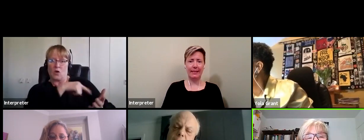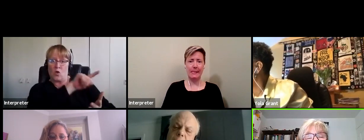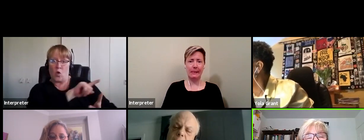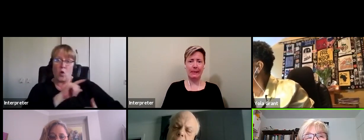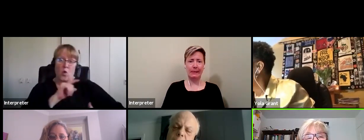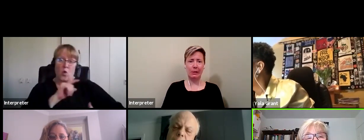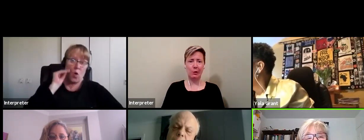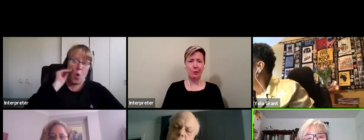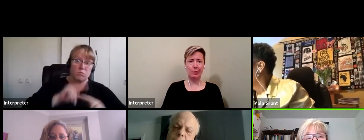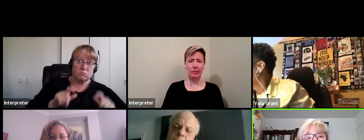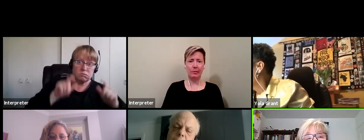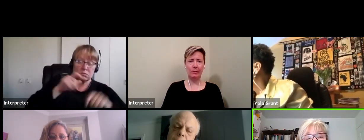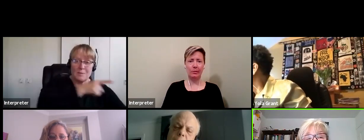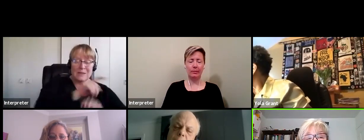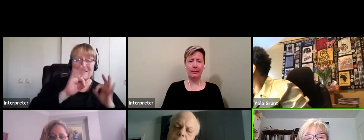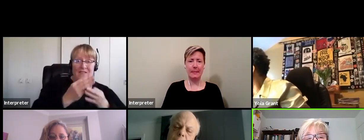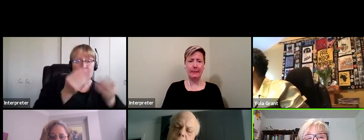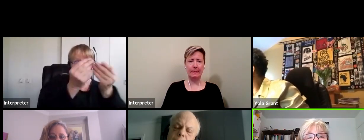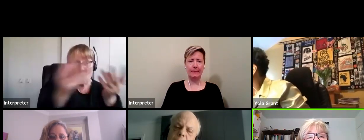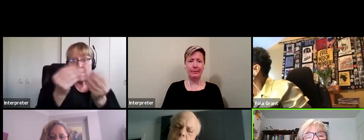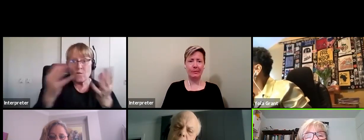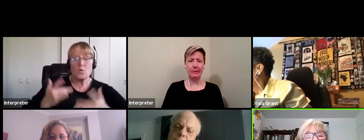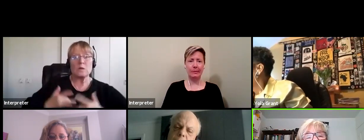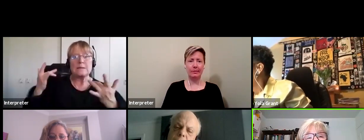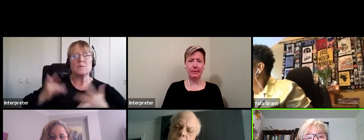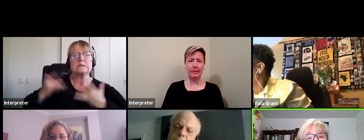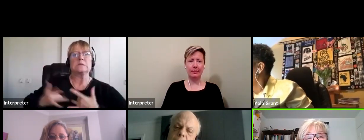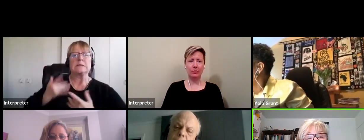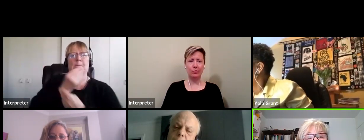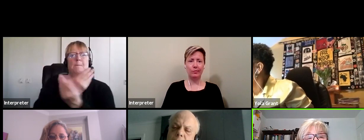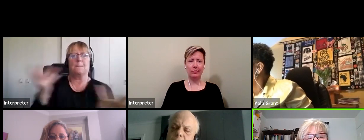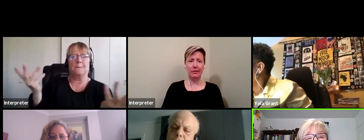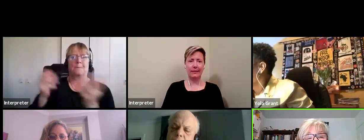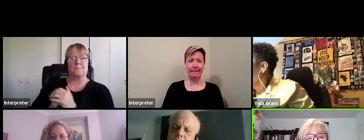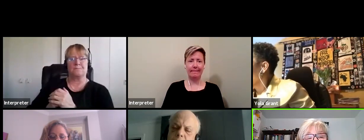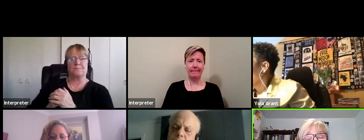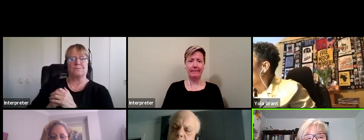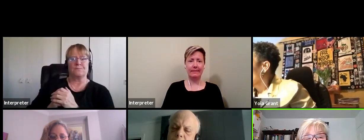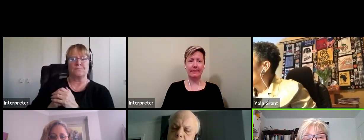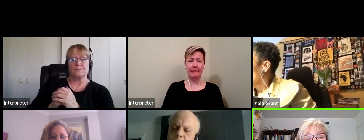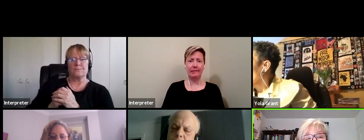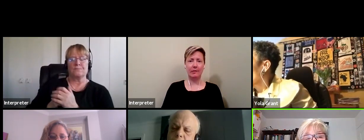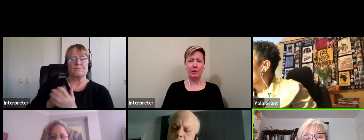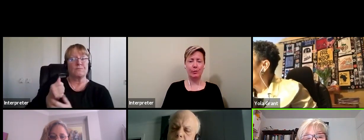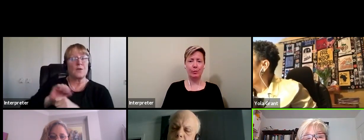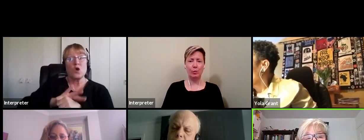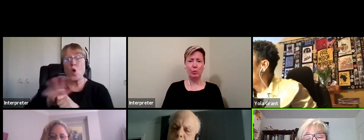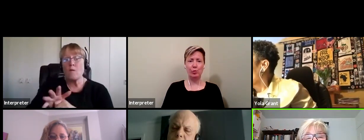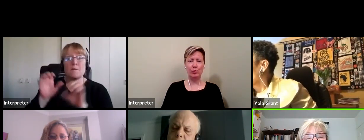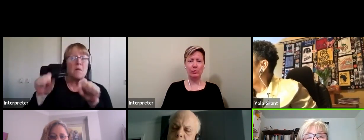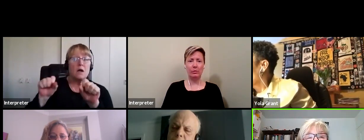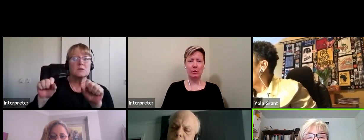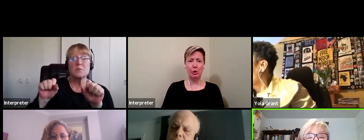members up to date on what is happening on their homes. If there is any kind of presumptive COVID